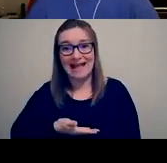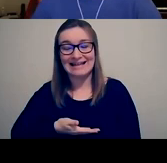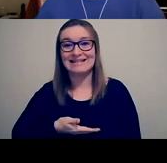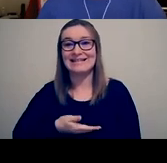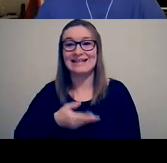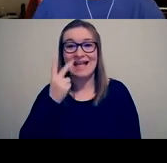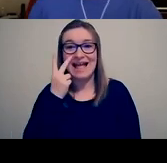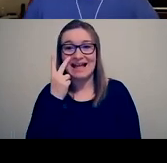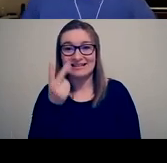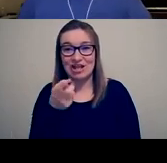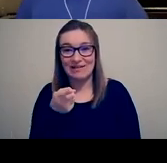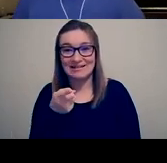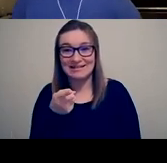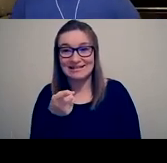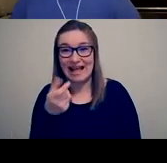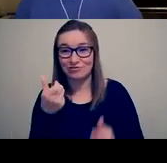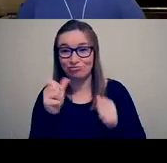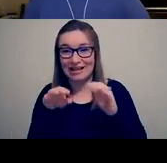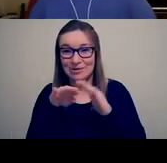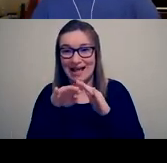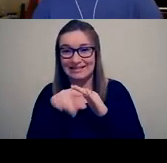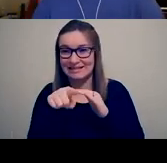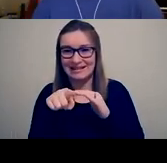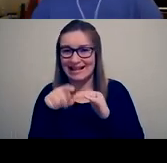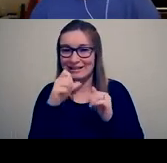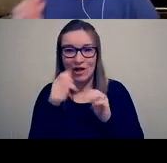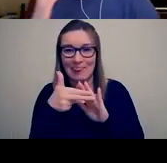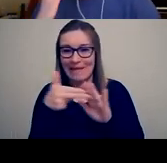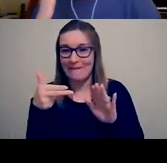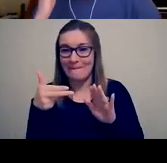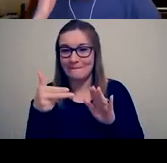first option trying to act as a label. And you know what?